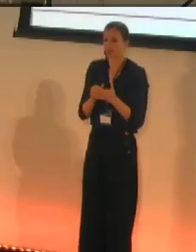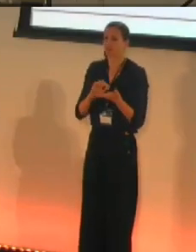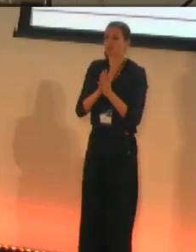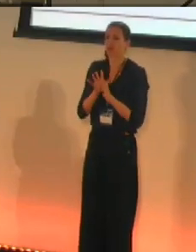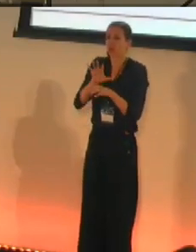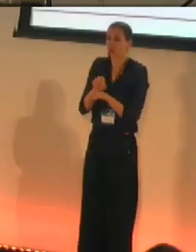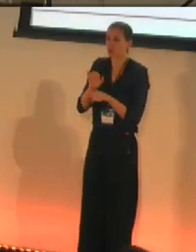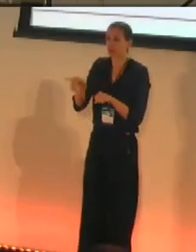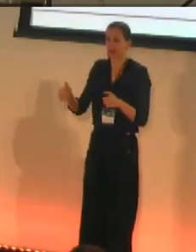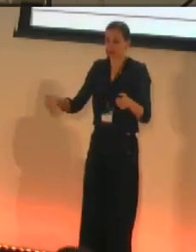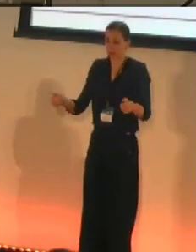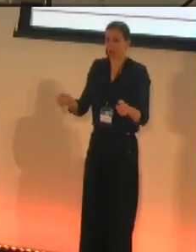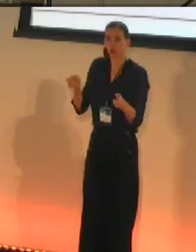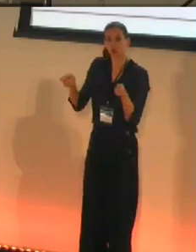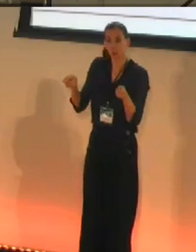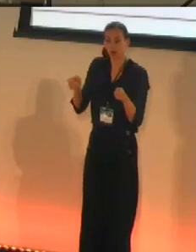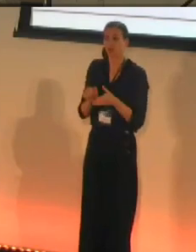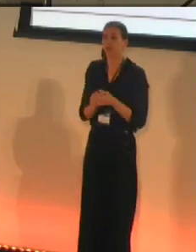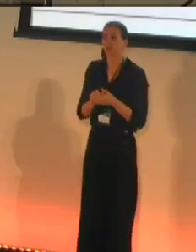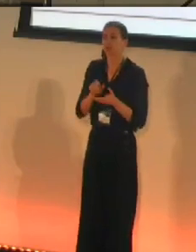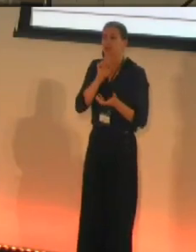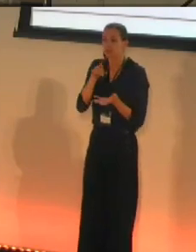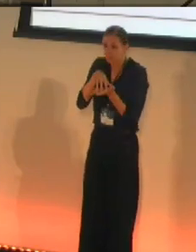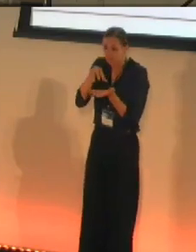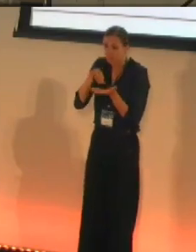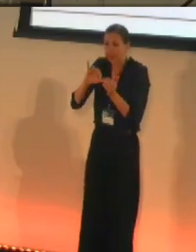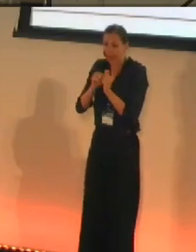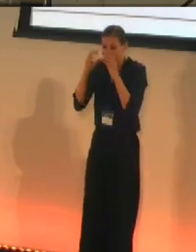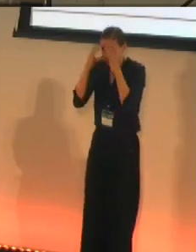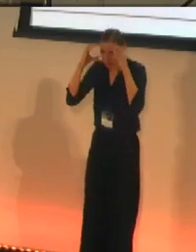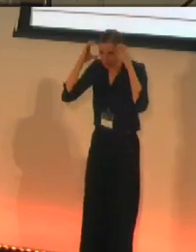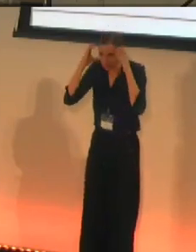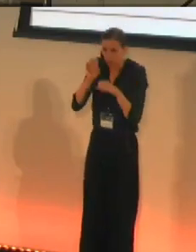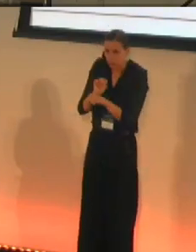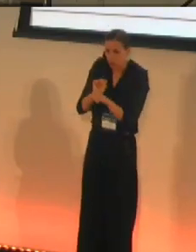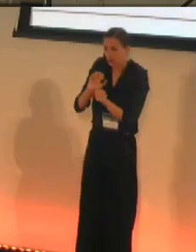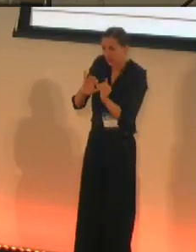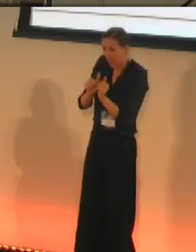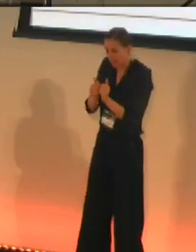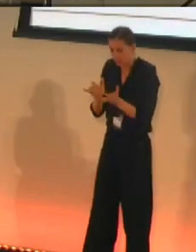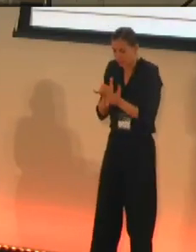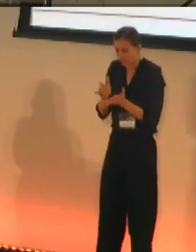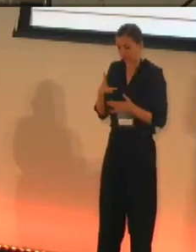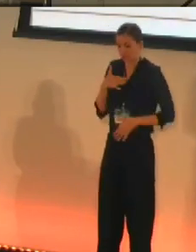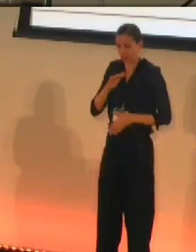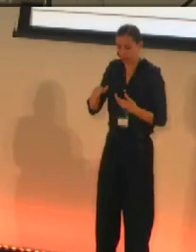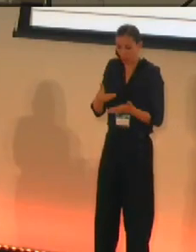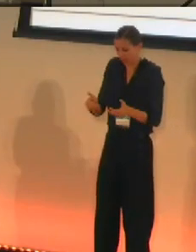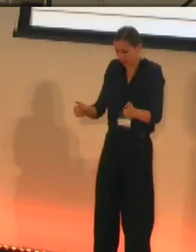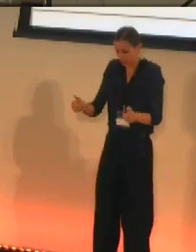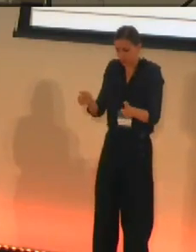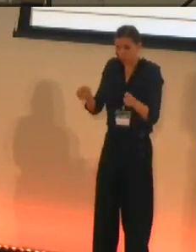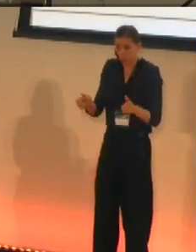controls. They would learn what the headset was, what the feel of the controllers were, and all the different buttons on it, as well as functions assigned